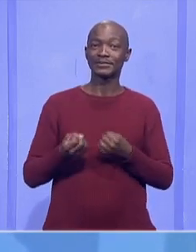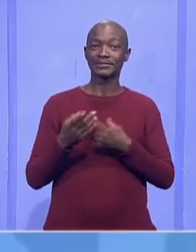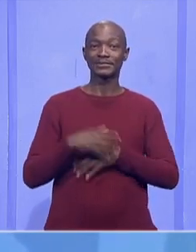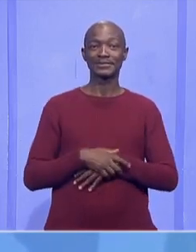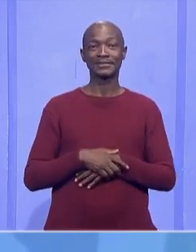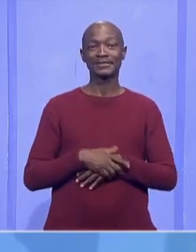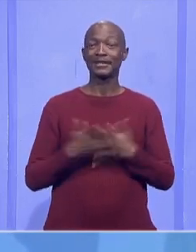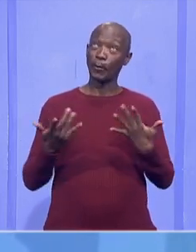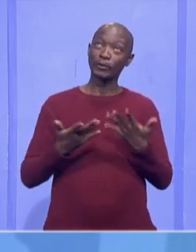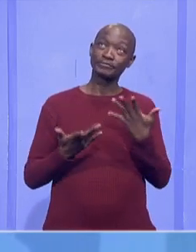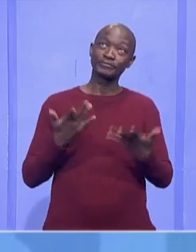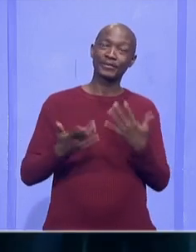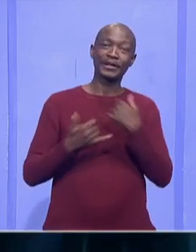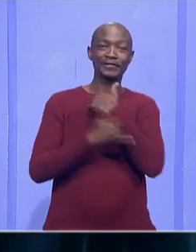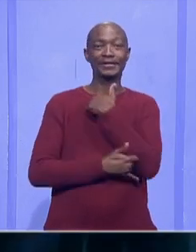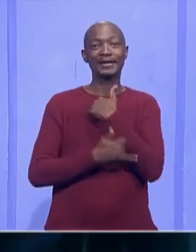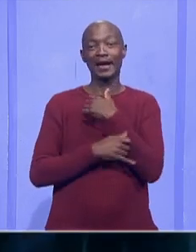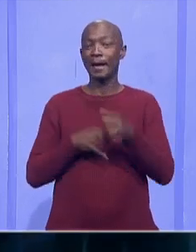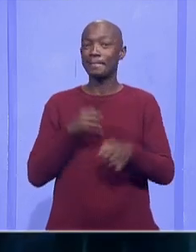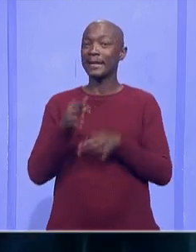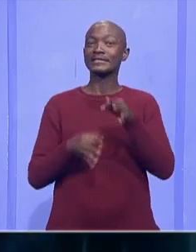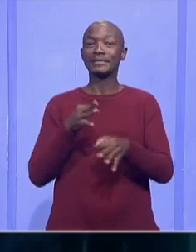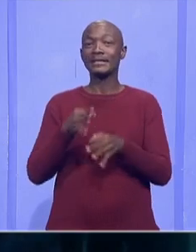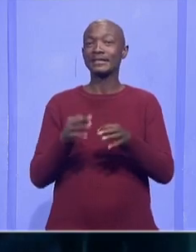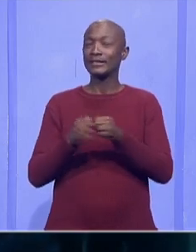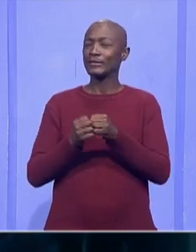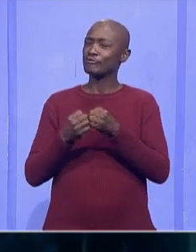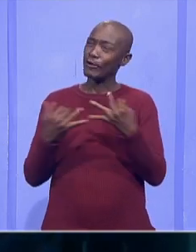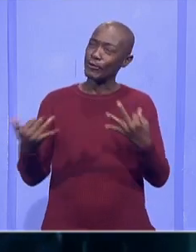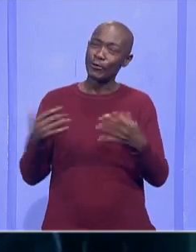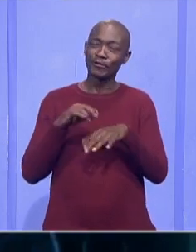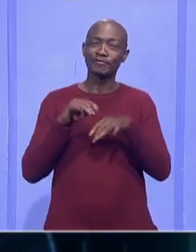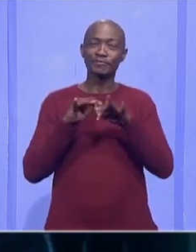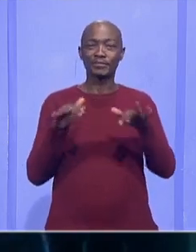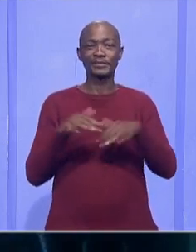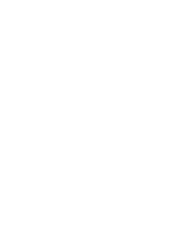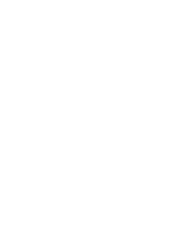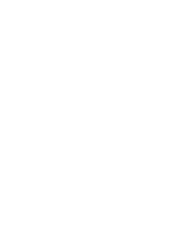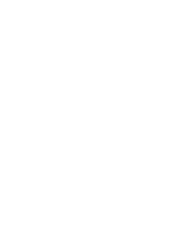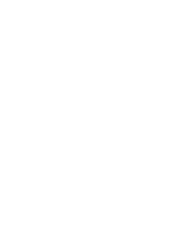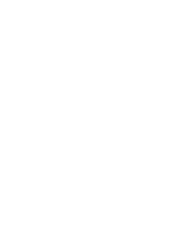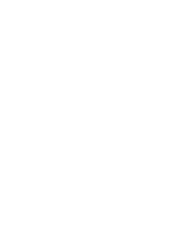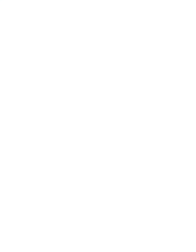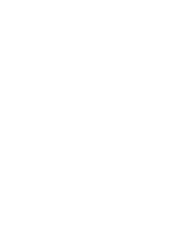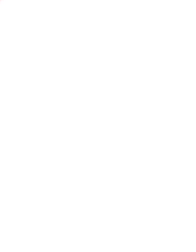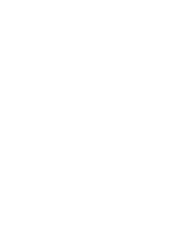a country where I'm explaining these things to all manner of people, and in some instances it's Zulu.